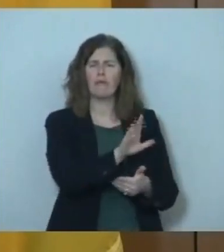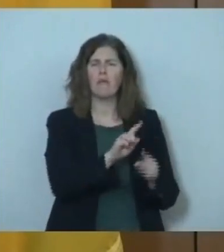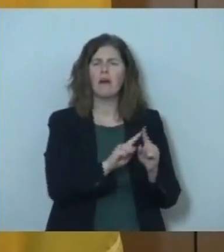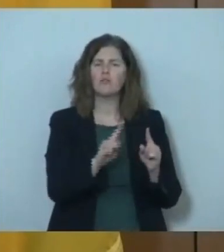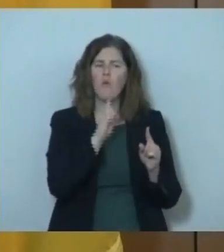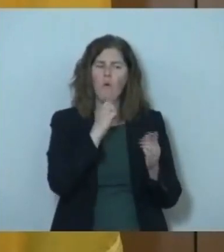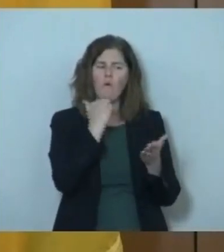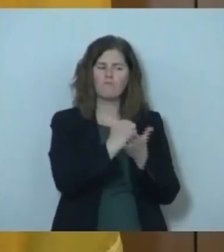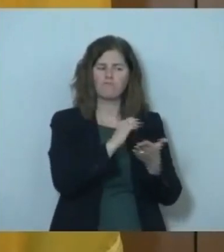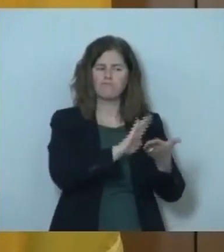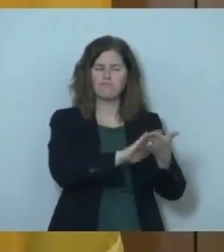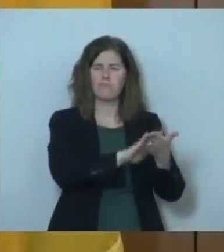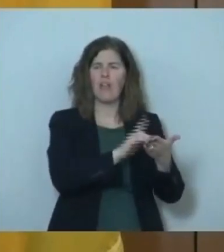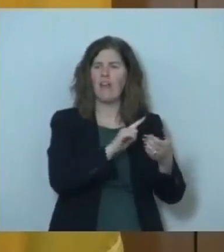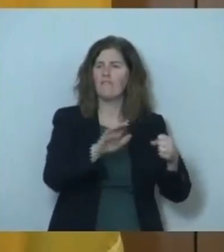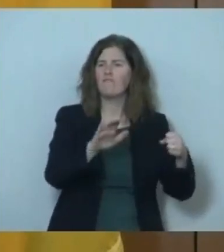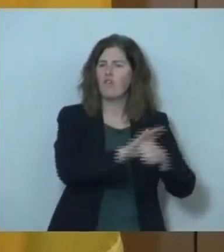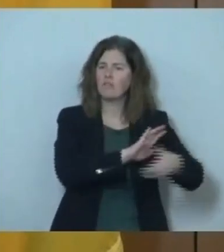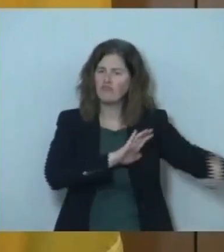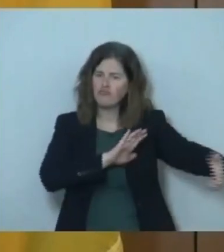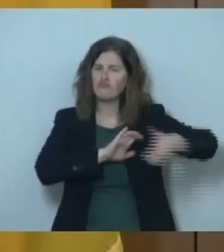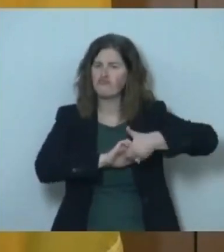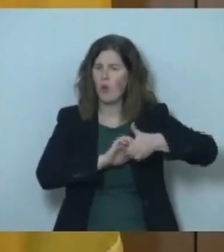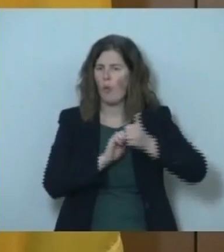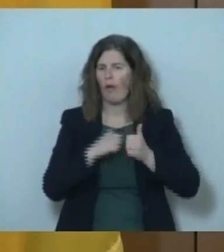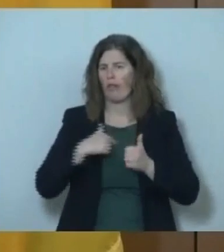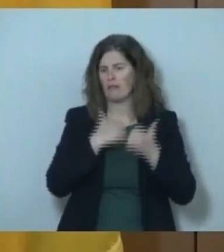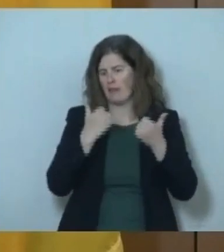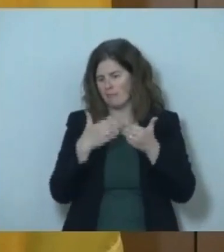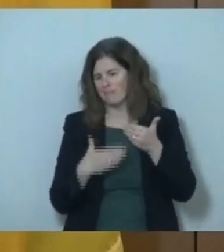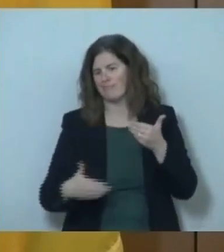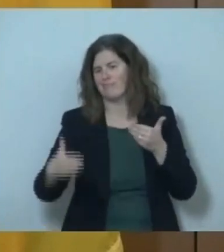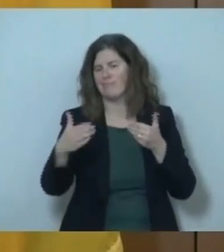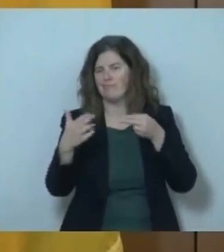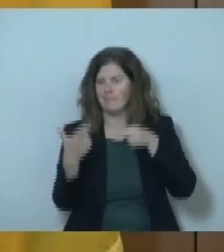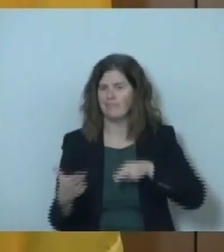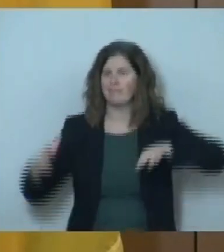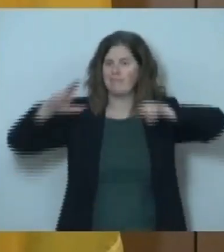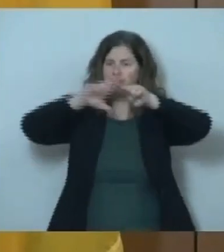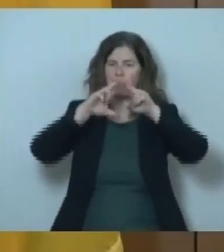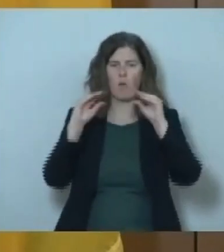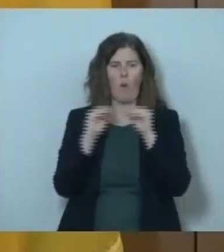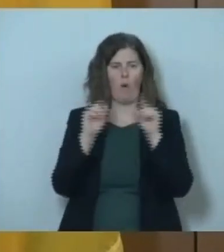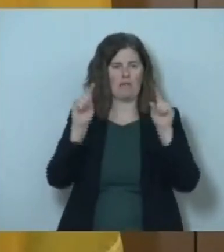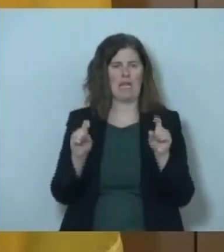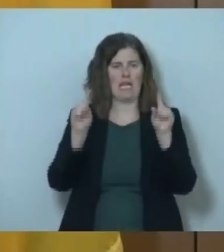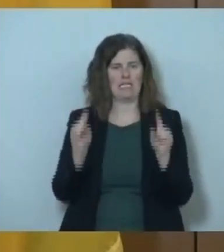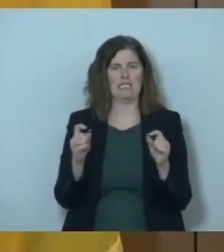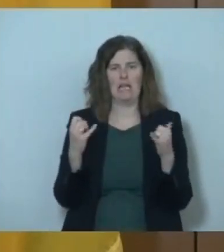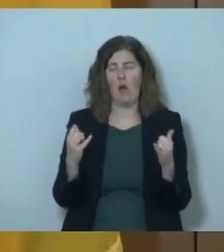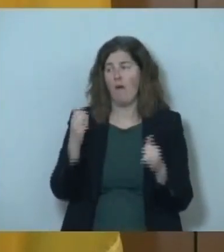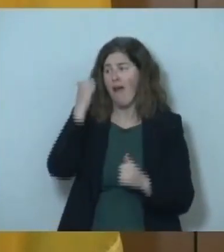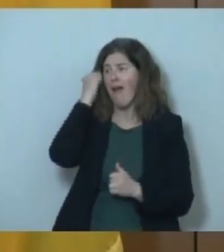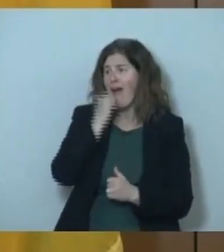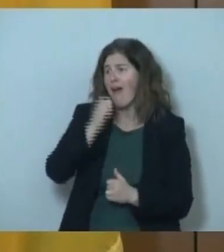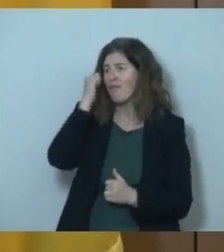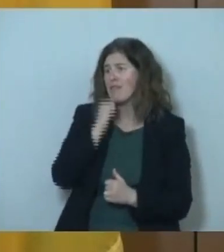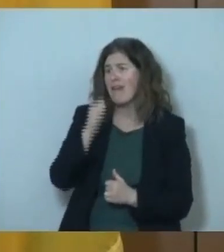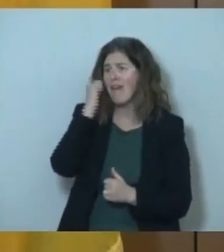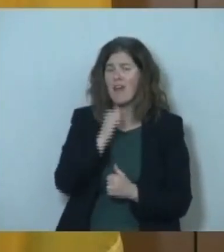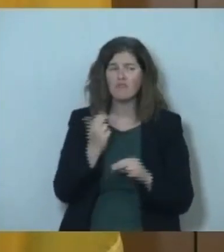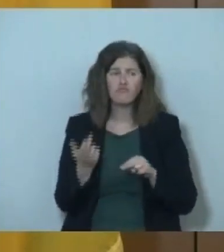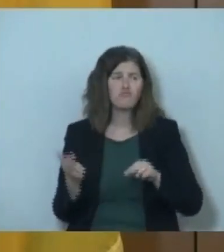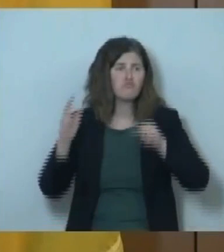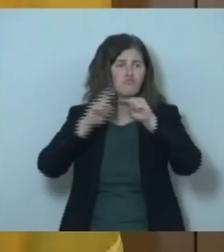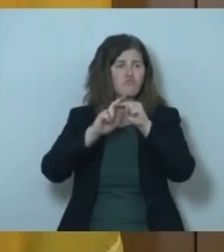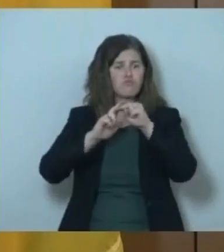highlight that they are full-on partners to get us to as many tests as possible every day in the state of New